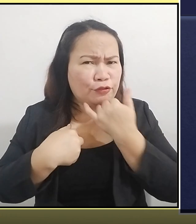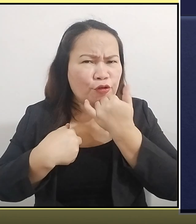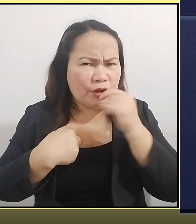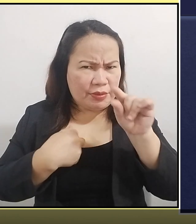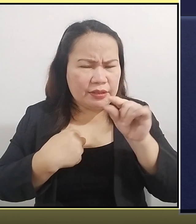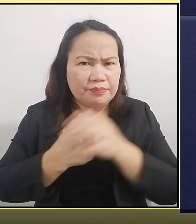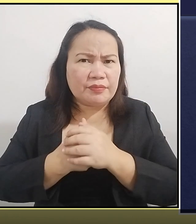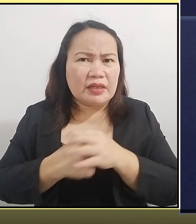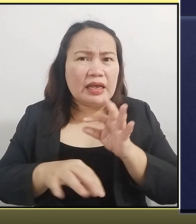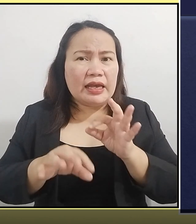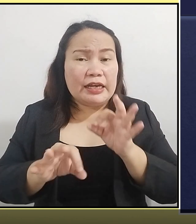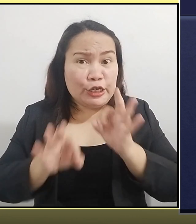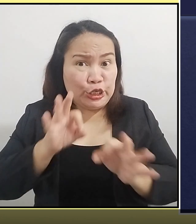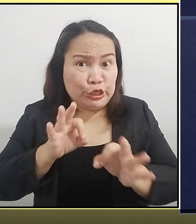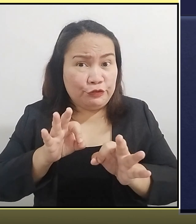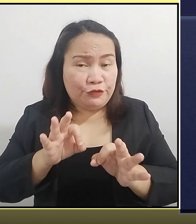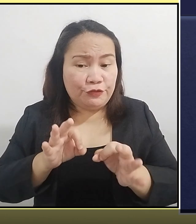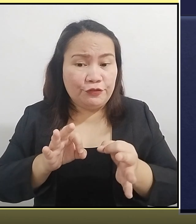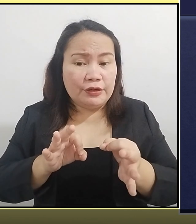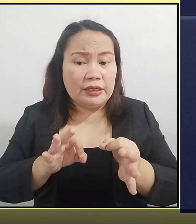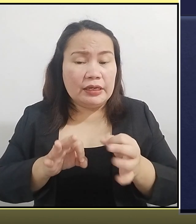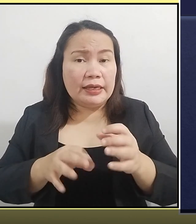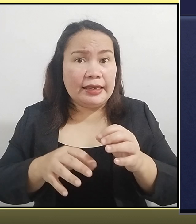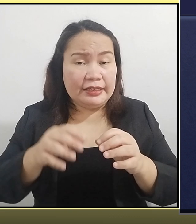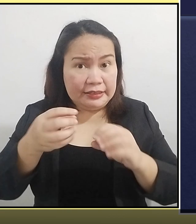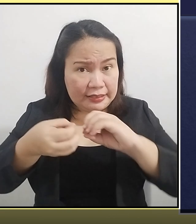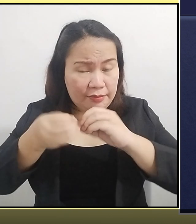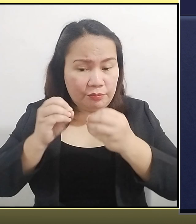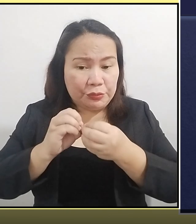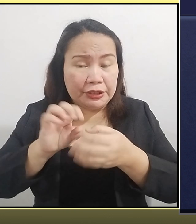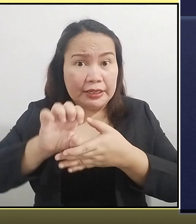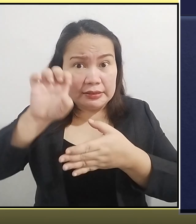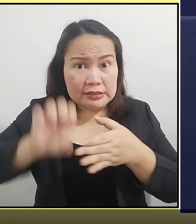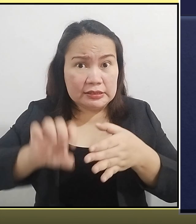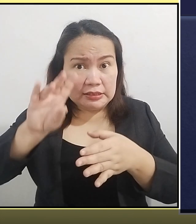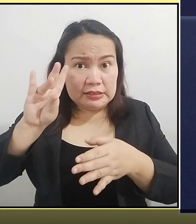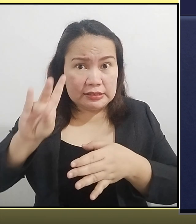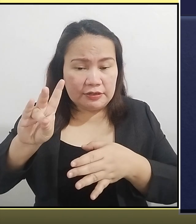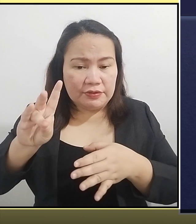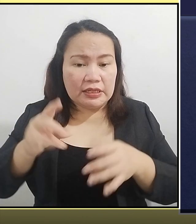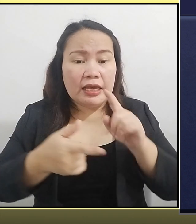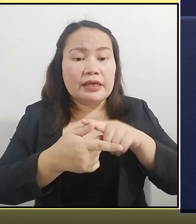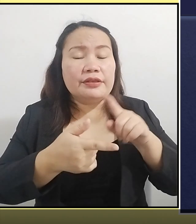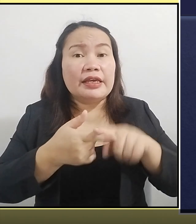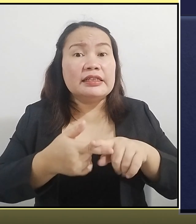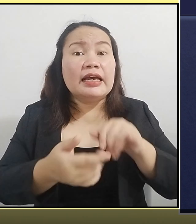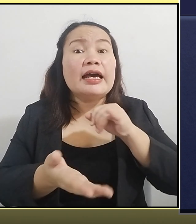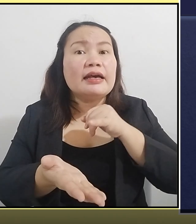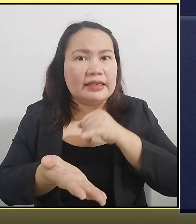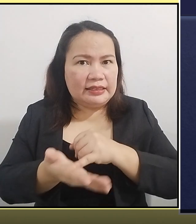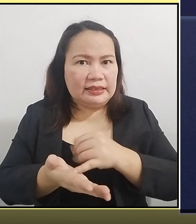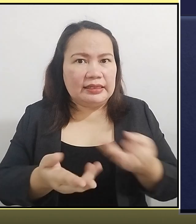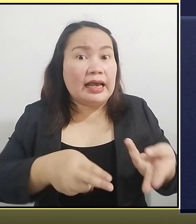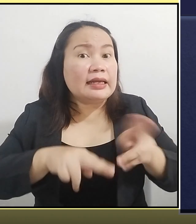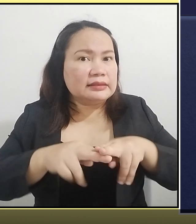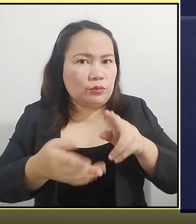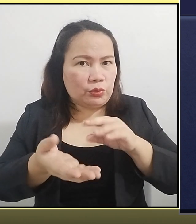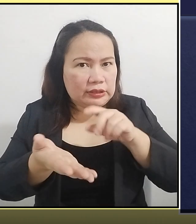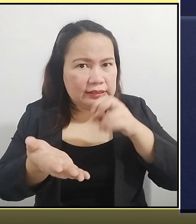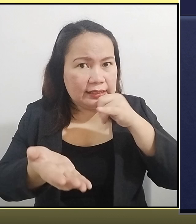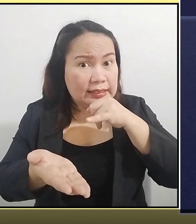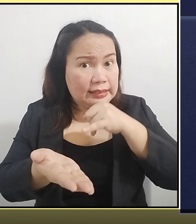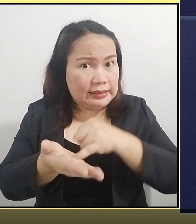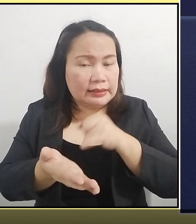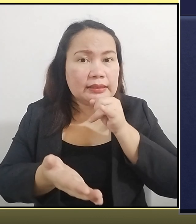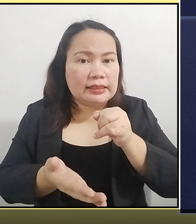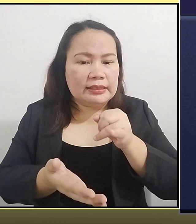natin. So, if the number ends in 7, then it is odd. Okay?